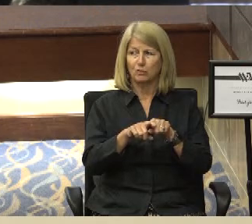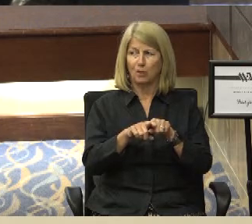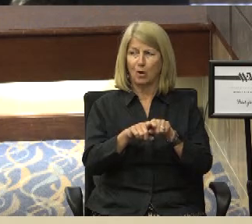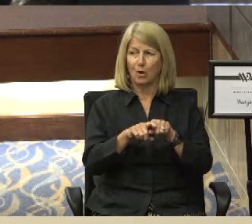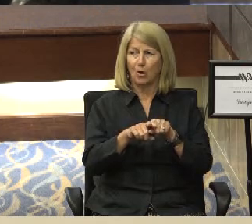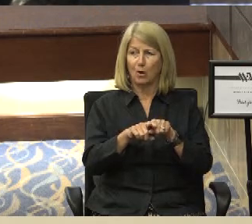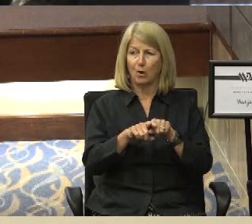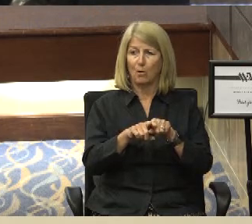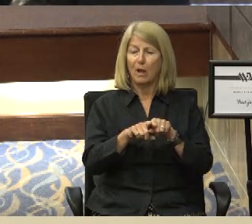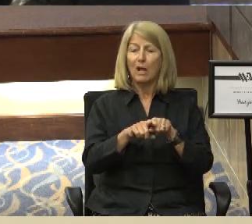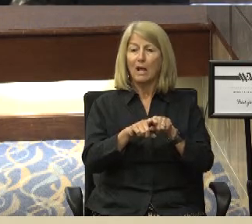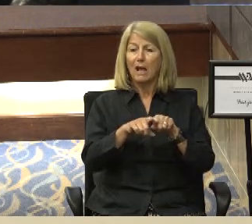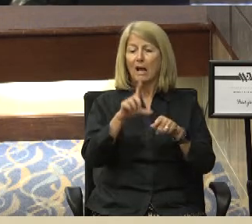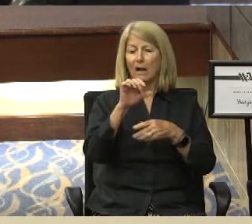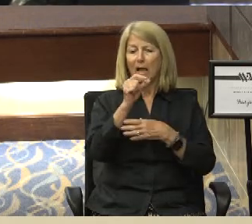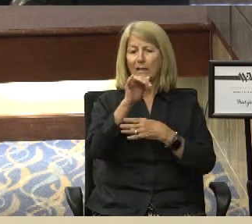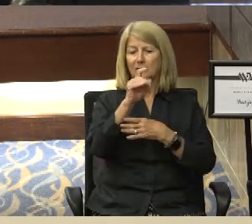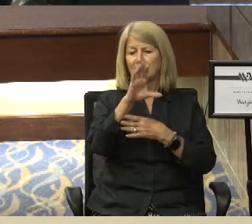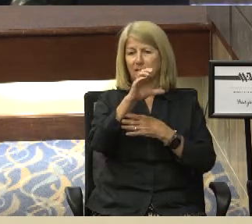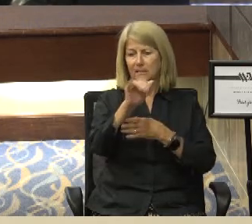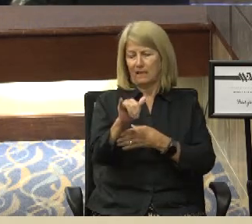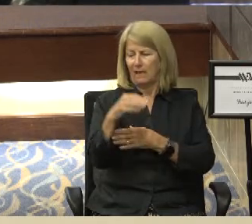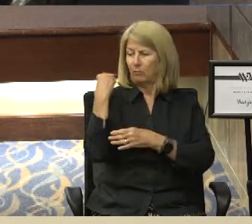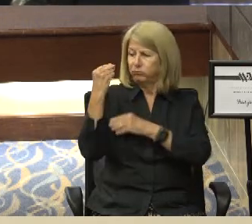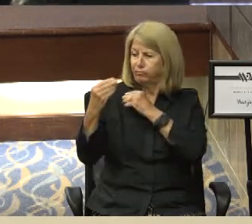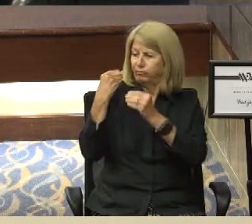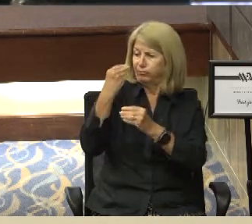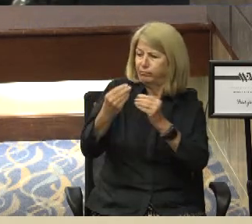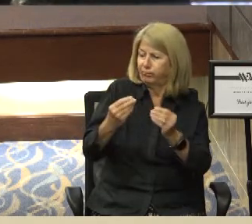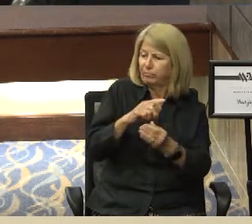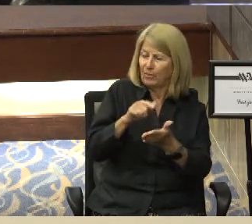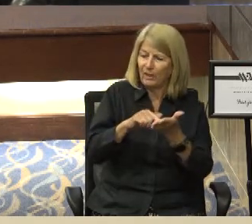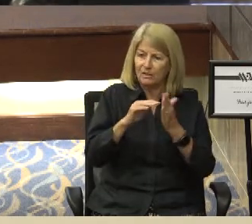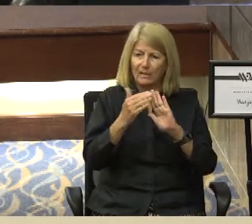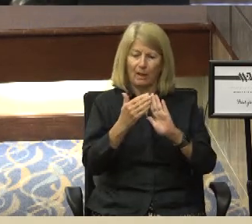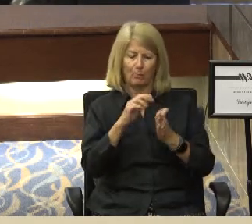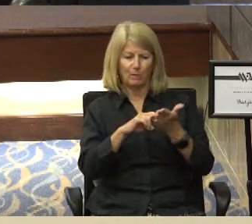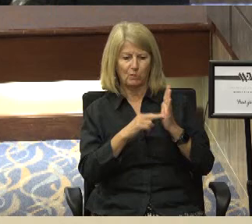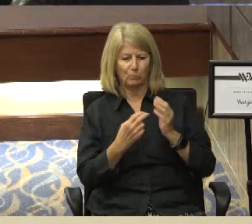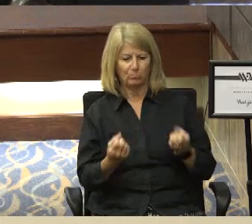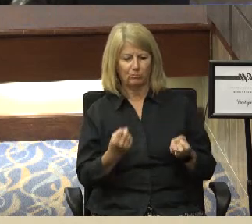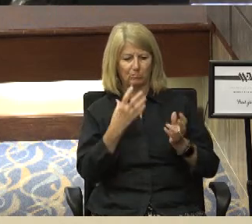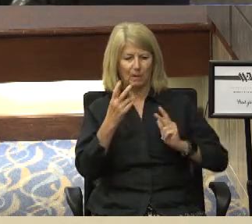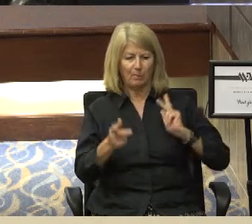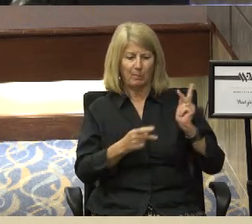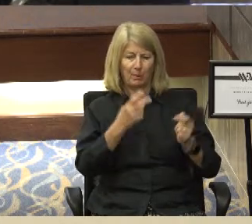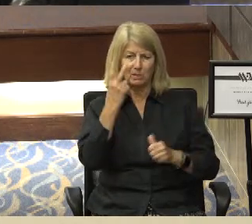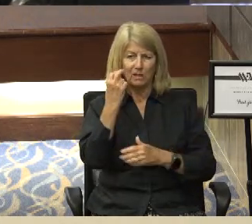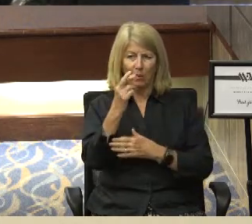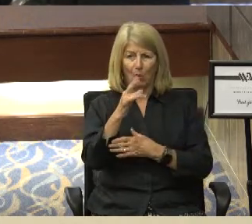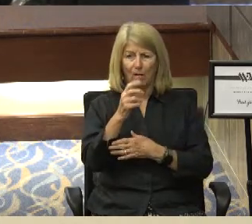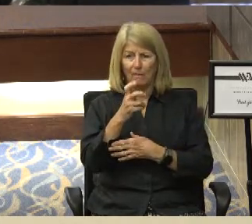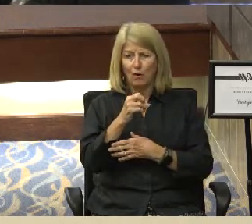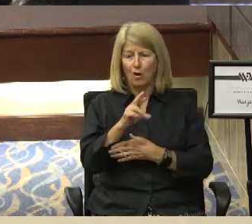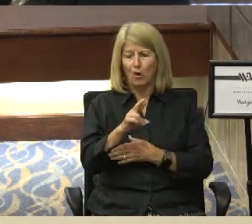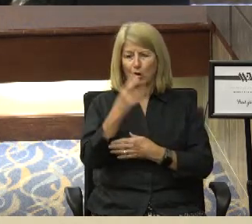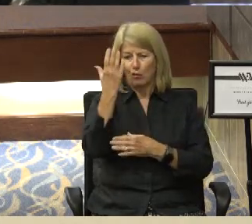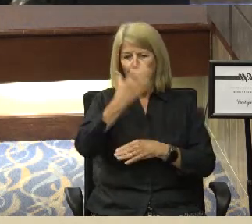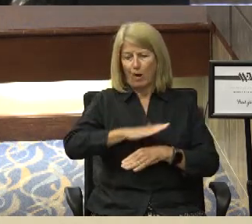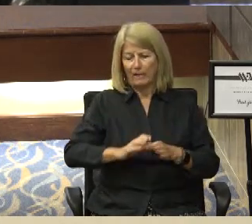legacy of this town and what it means to so many people to see this riverfront be developed. And so I